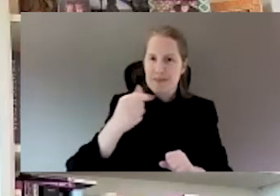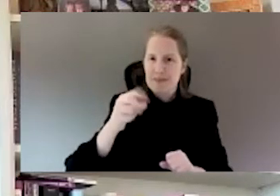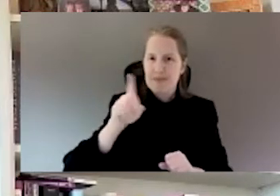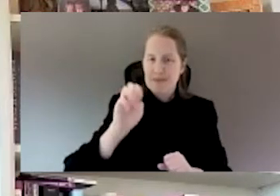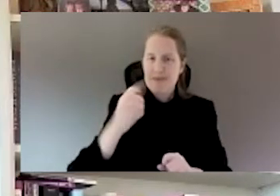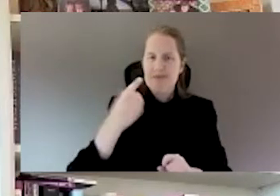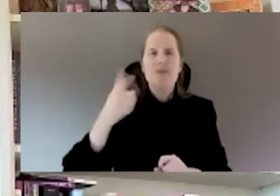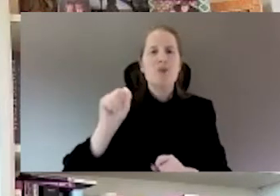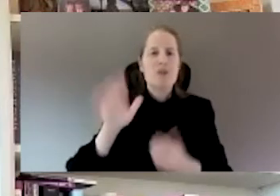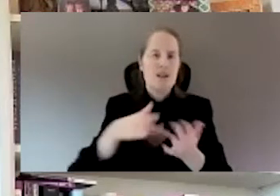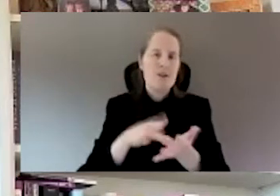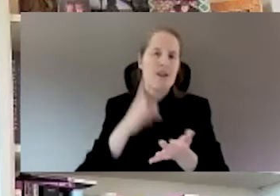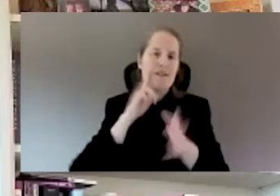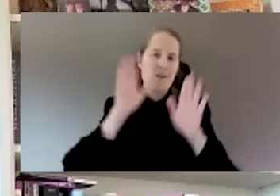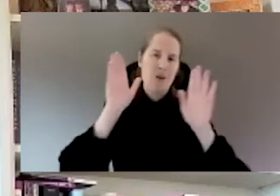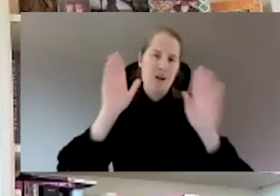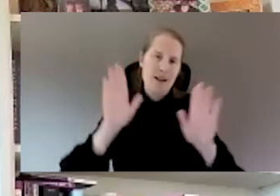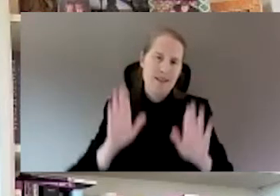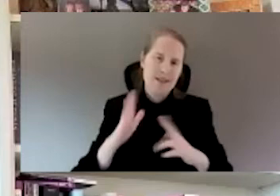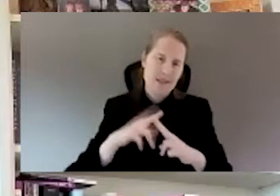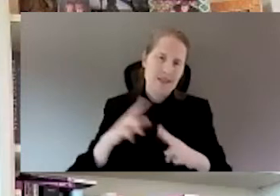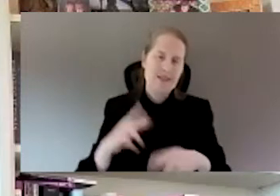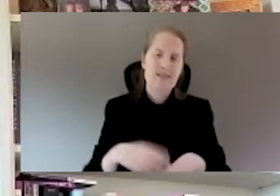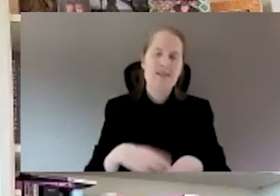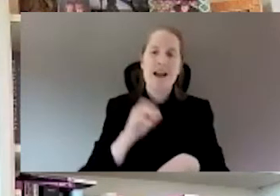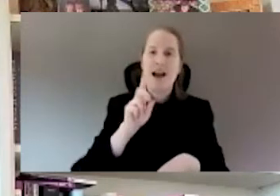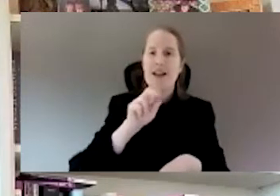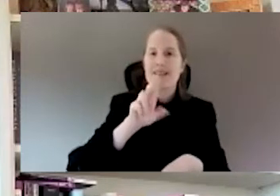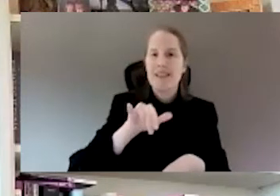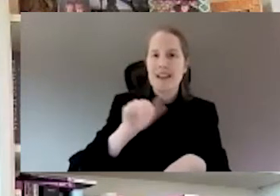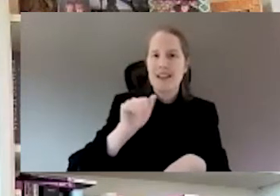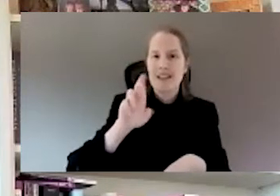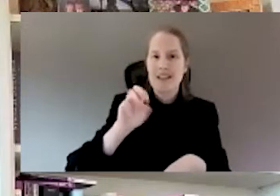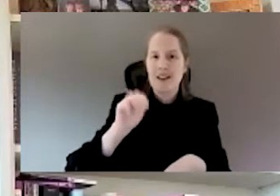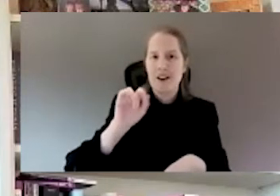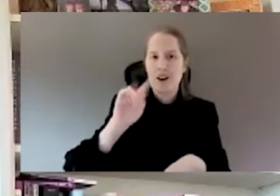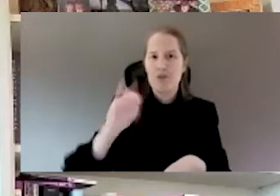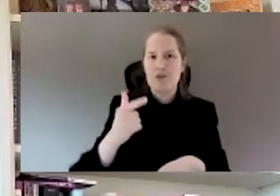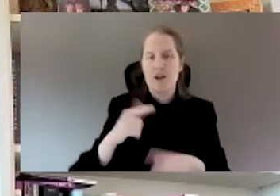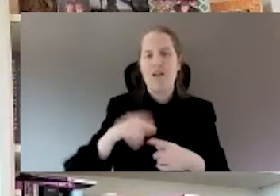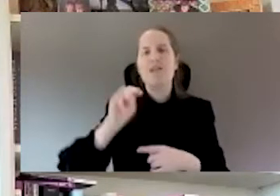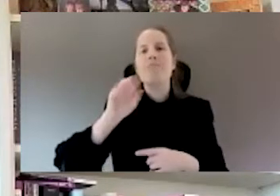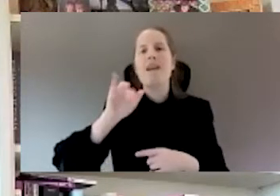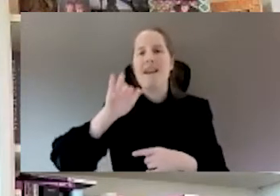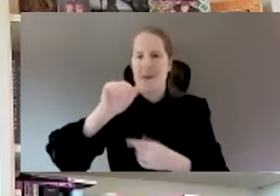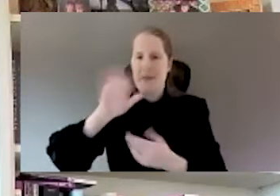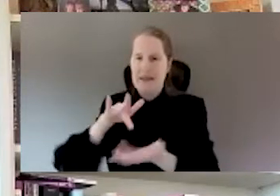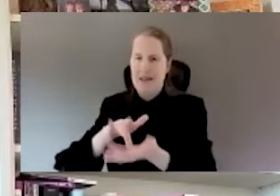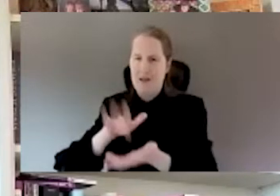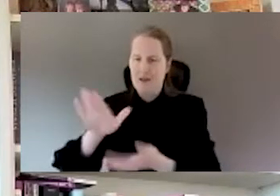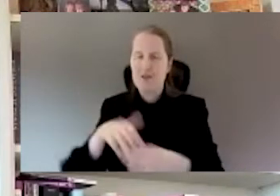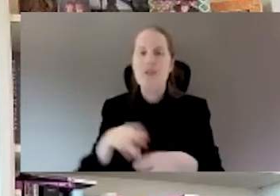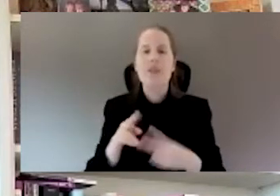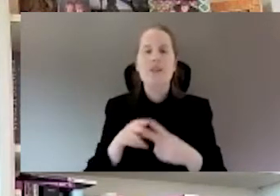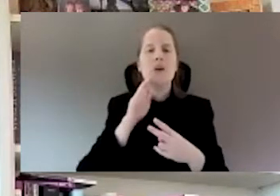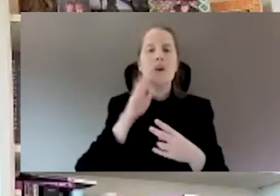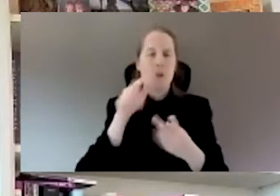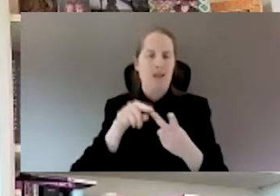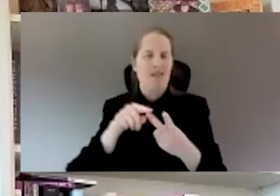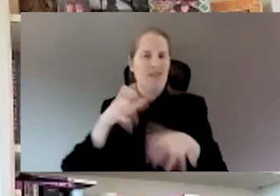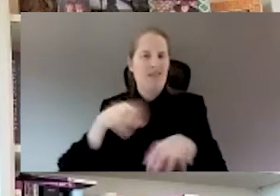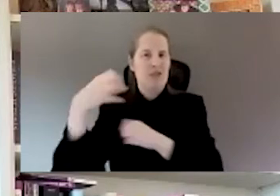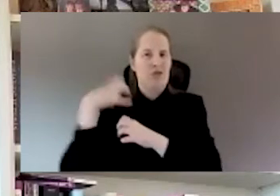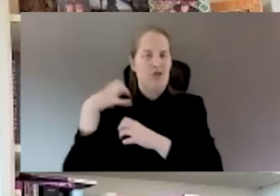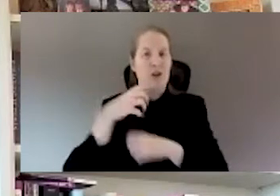for Excellence, as well as Danny Armstrong from Miami's Mailman Center, who will chair the 2021 conference as